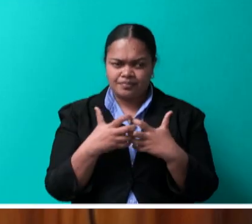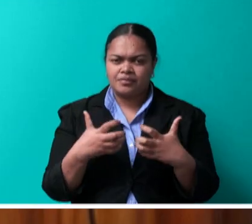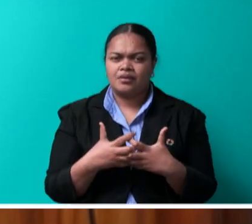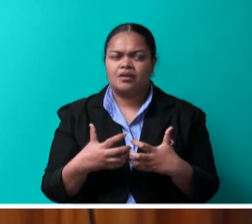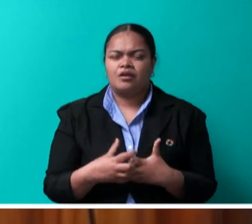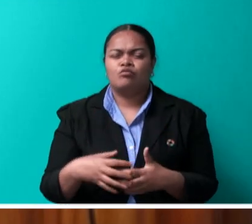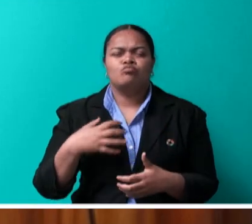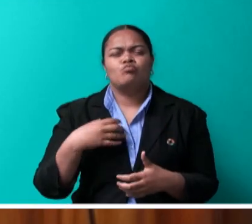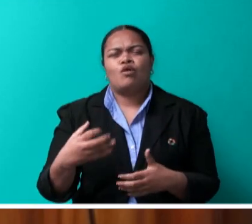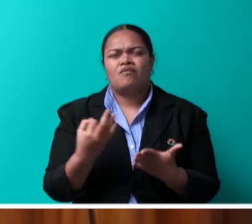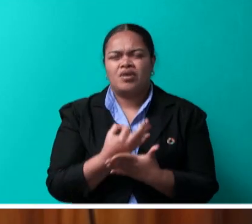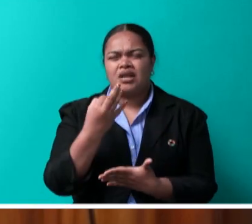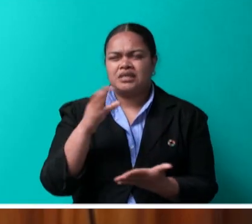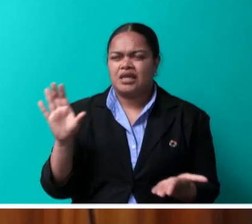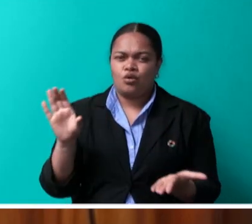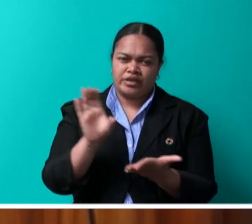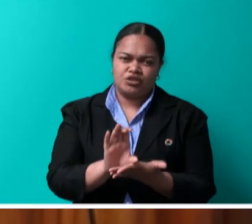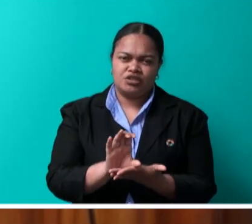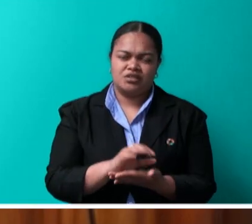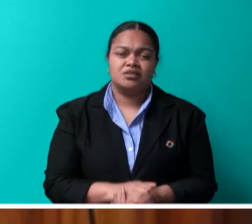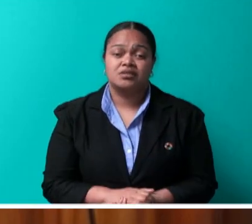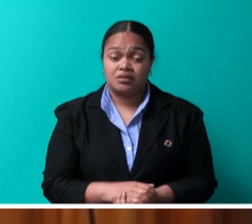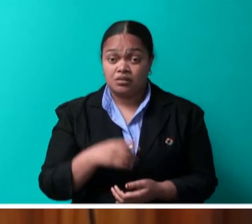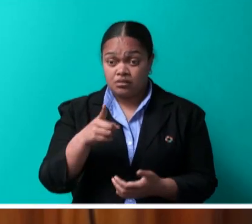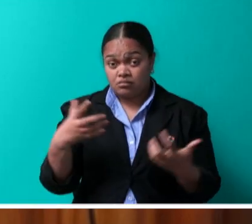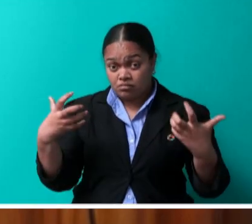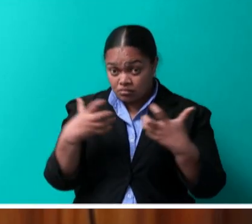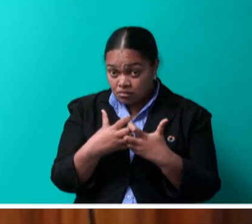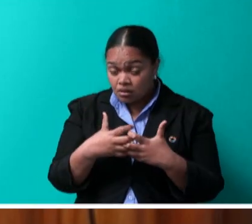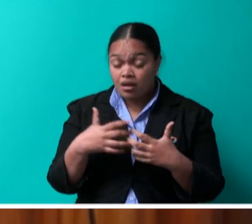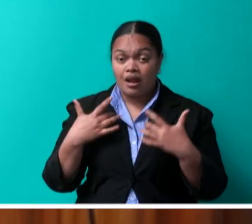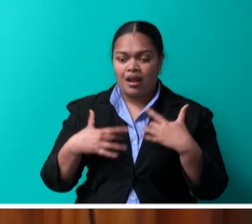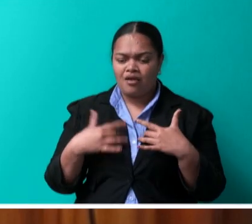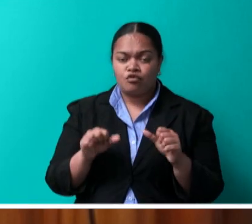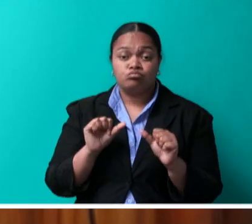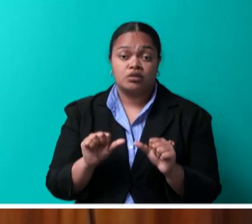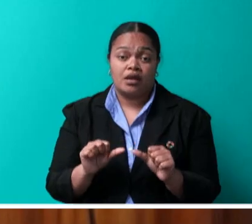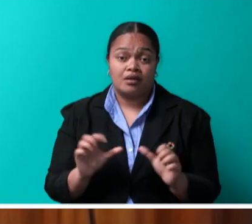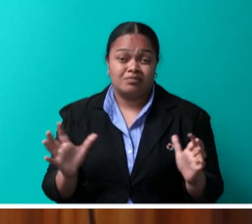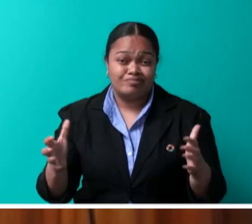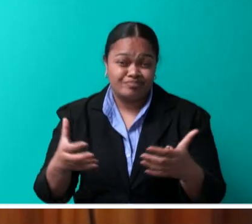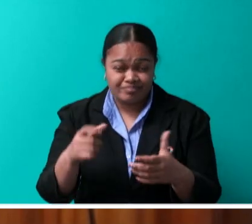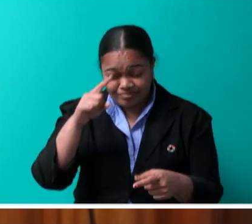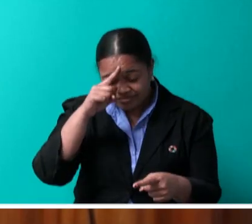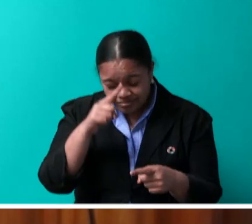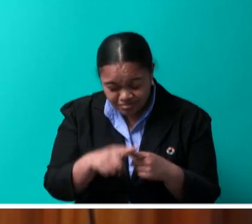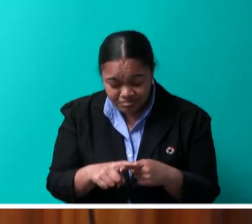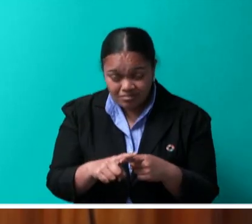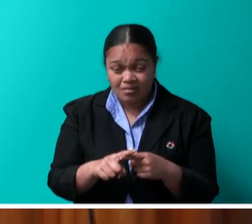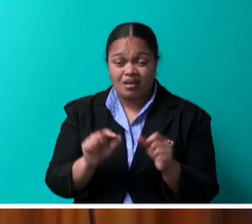than financial allocations. It is measured by the lives it protects, the illnesses it